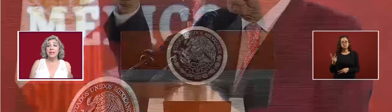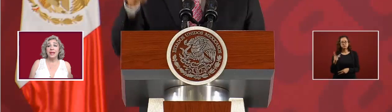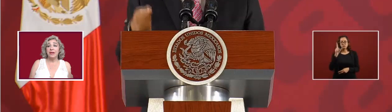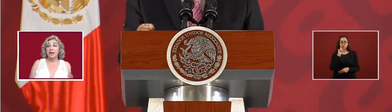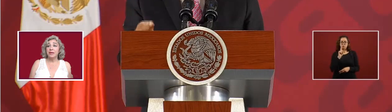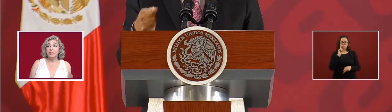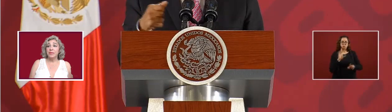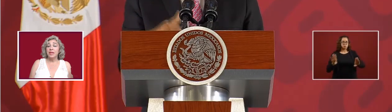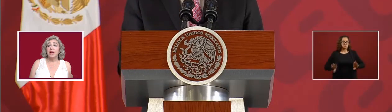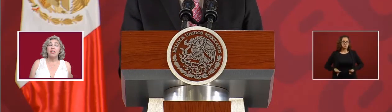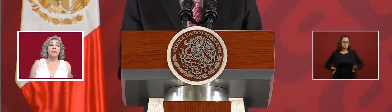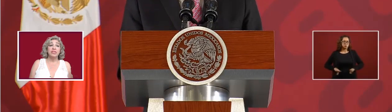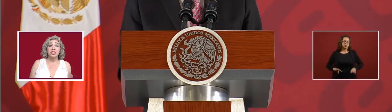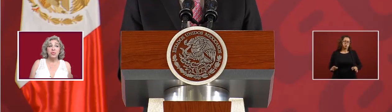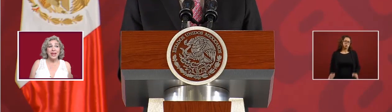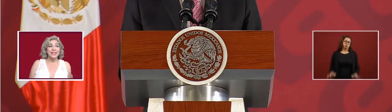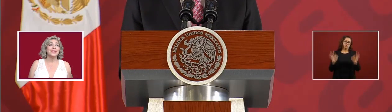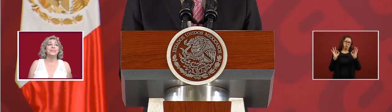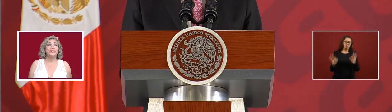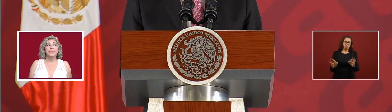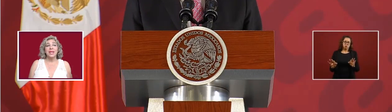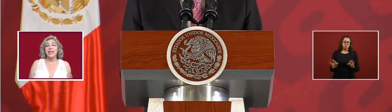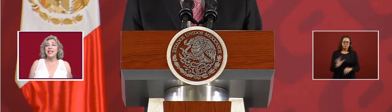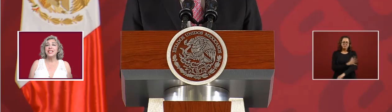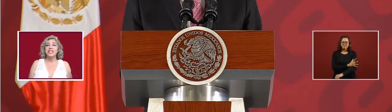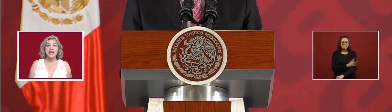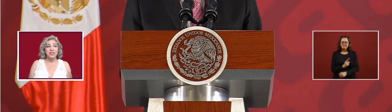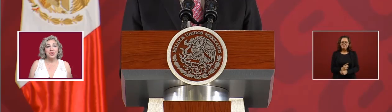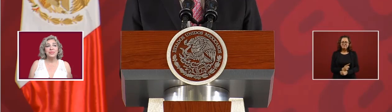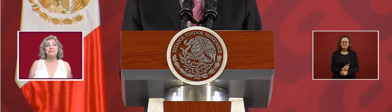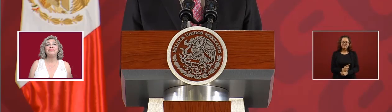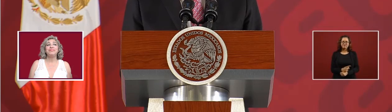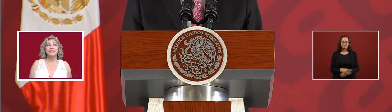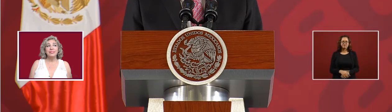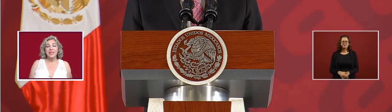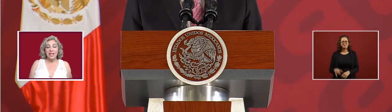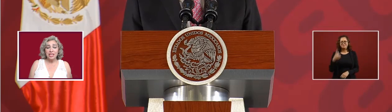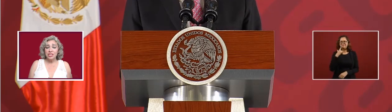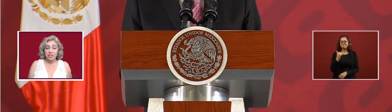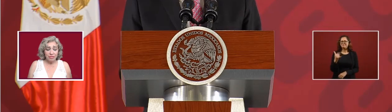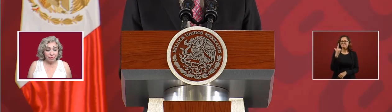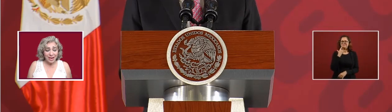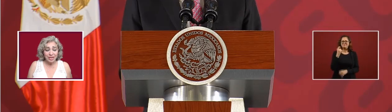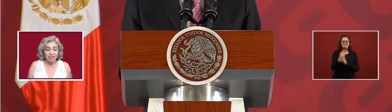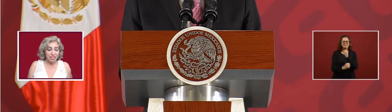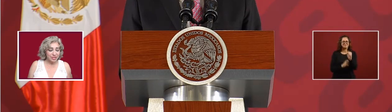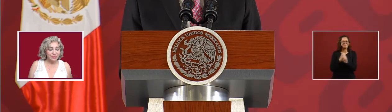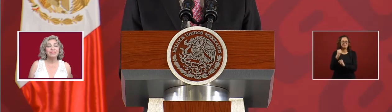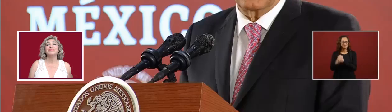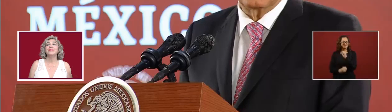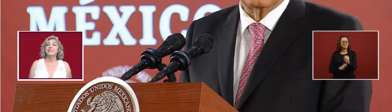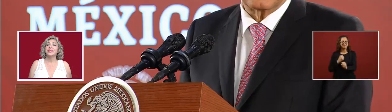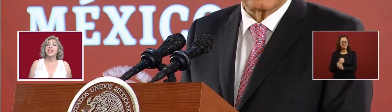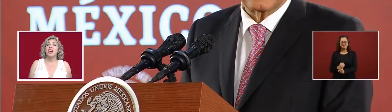women that are first-rate, integral, fighters,